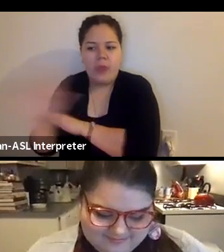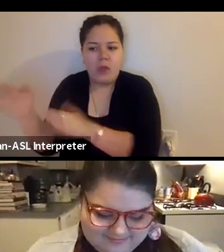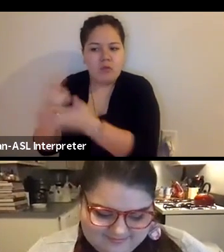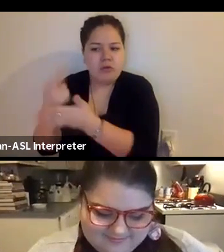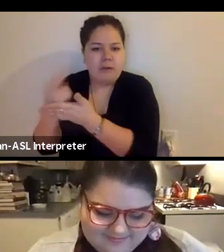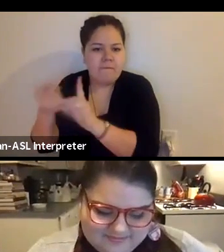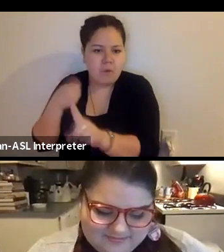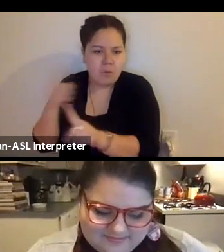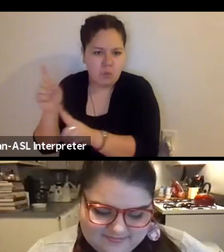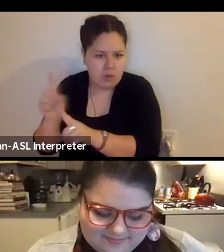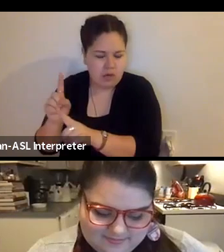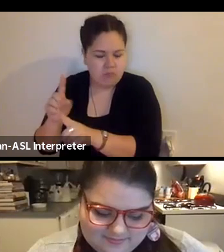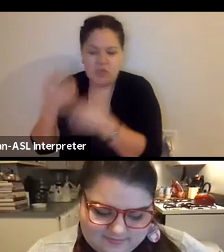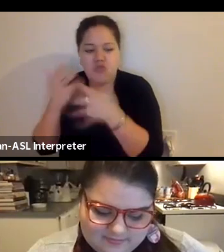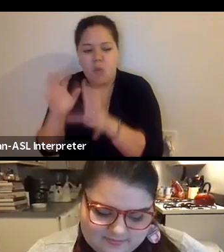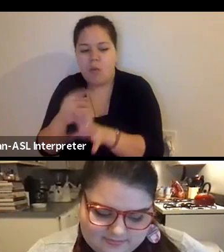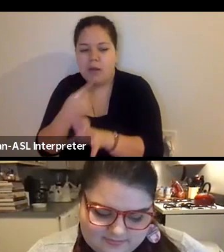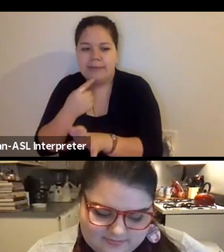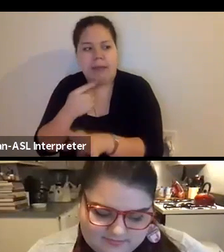is not simply us